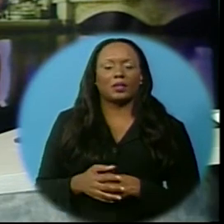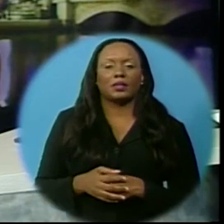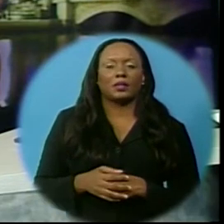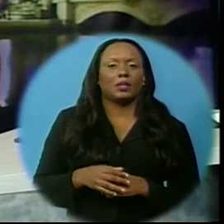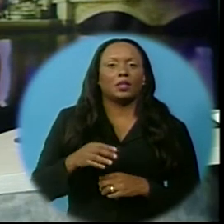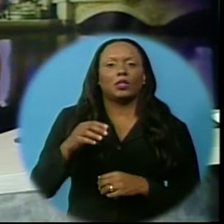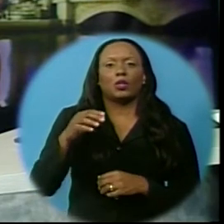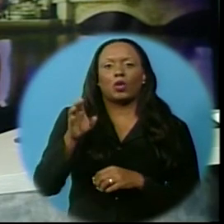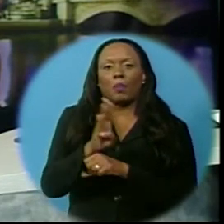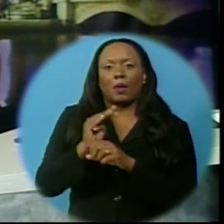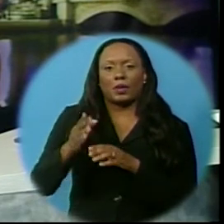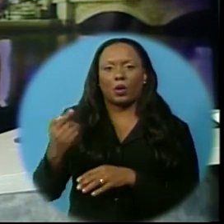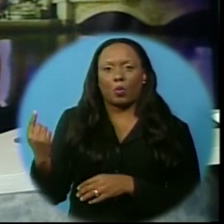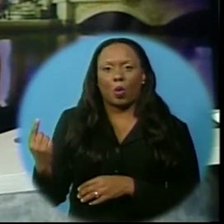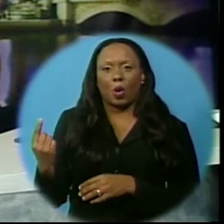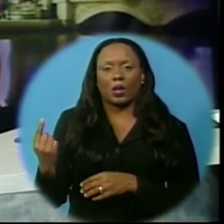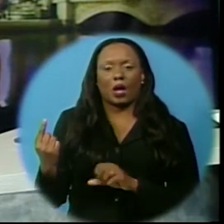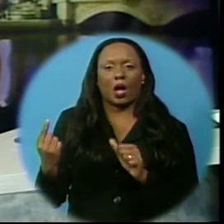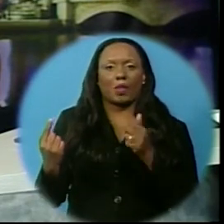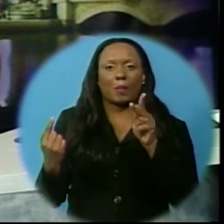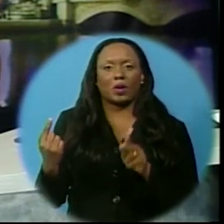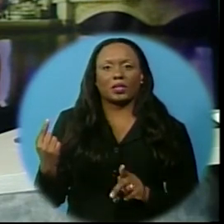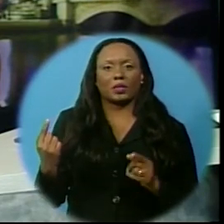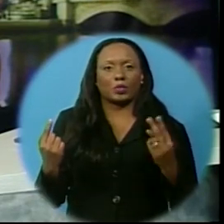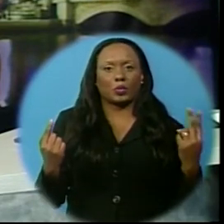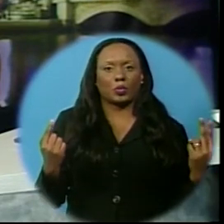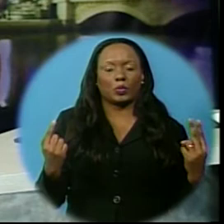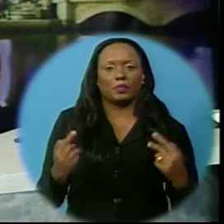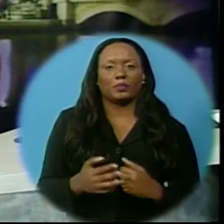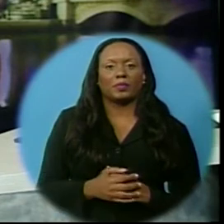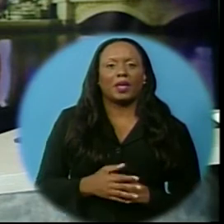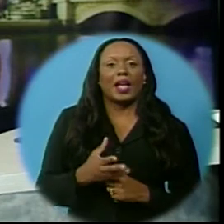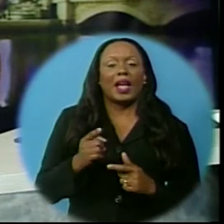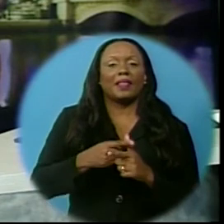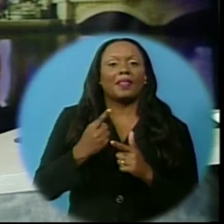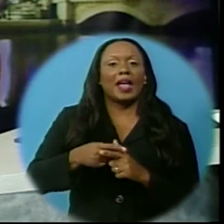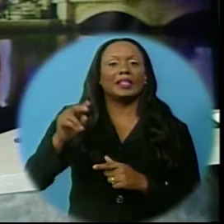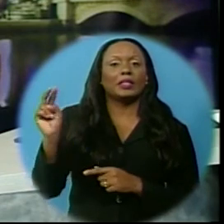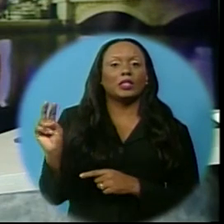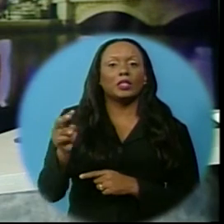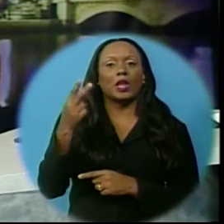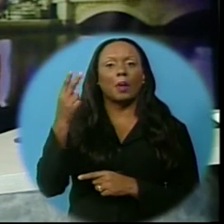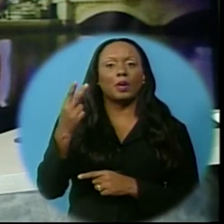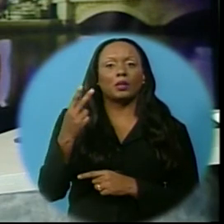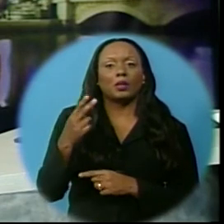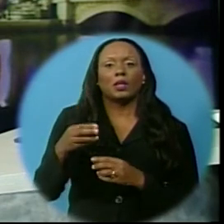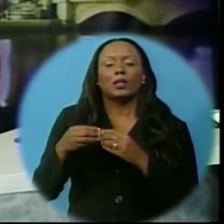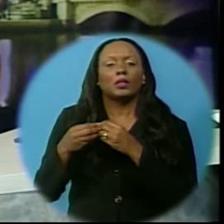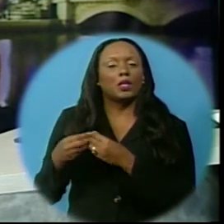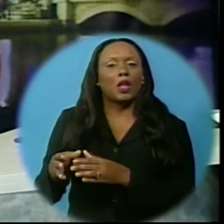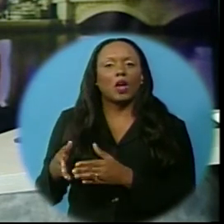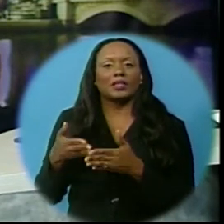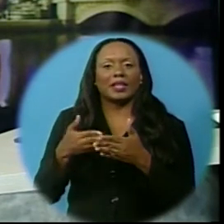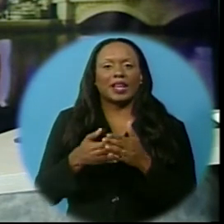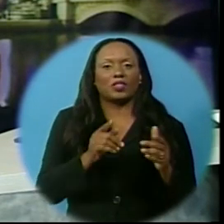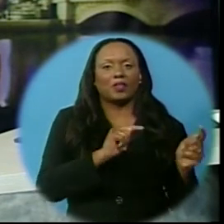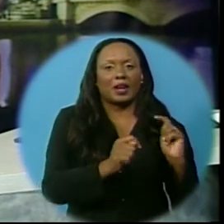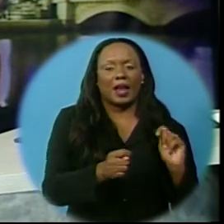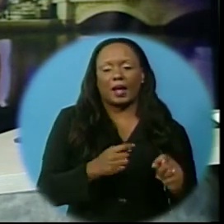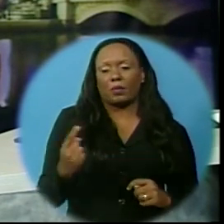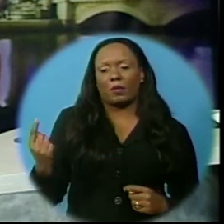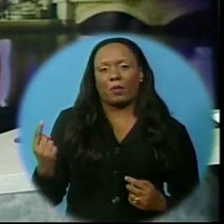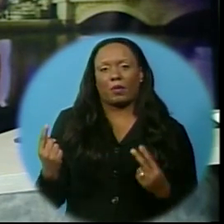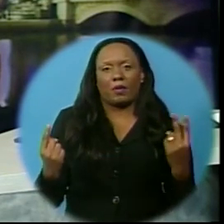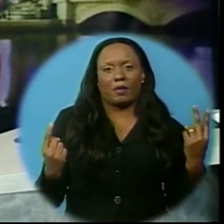of Florida, 2-1 as well. And in the ladies' doubles, Eloise Martin and Thelma Alling lost to Pep D'Souza and Patricia